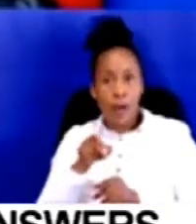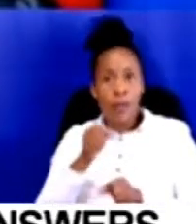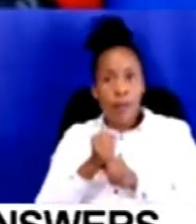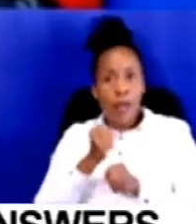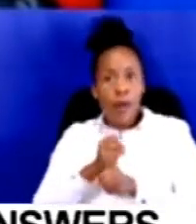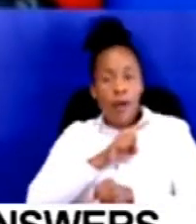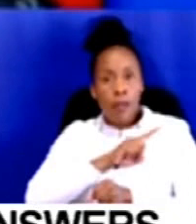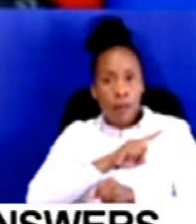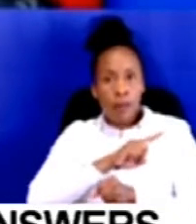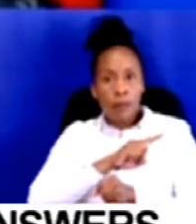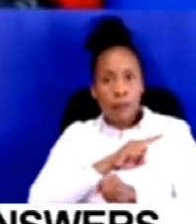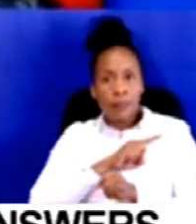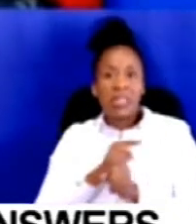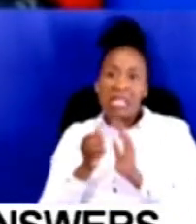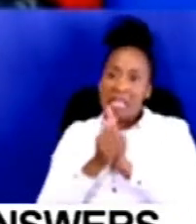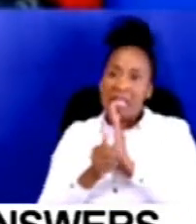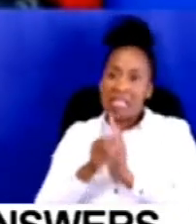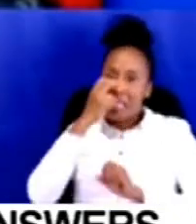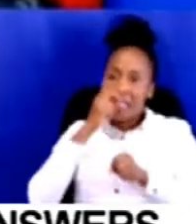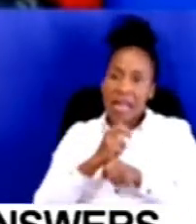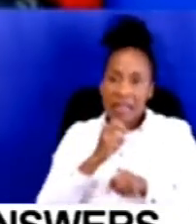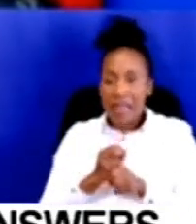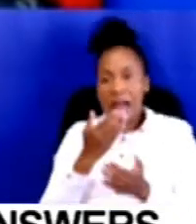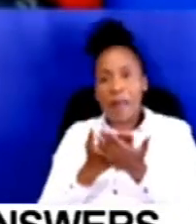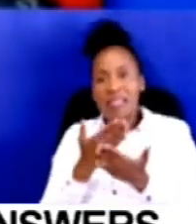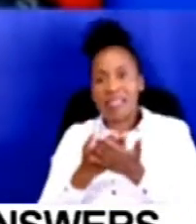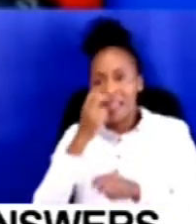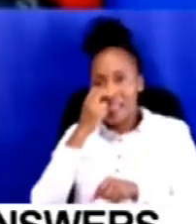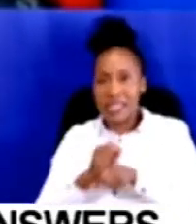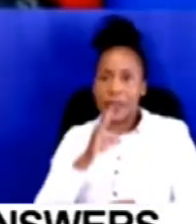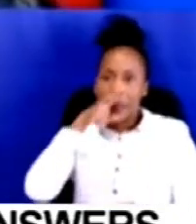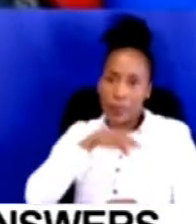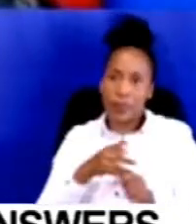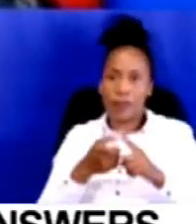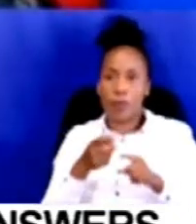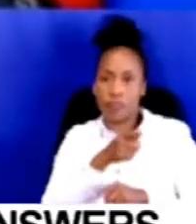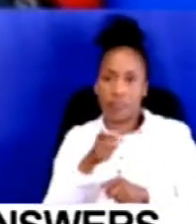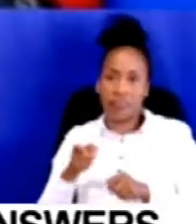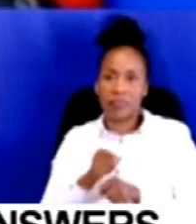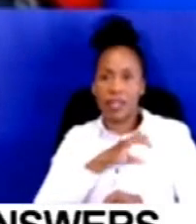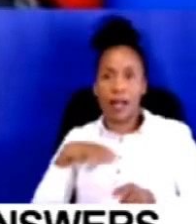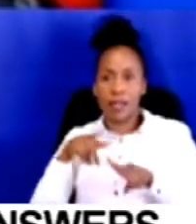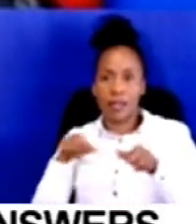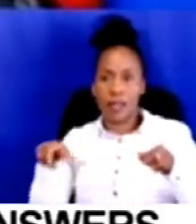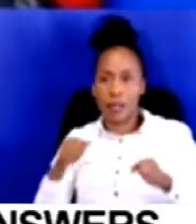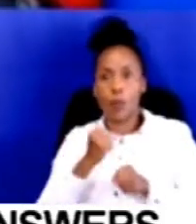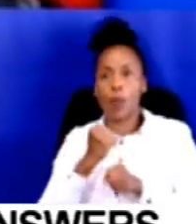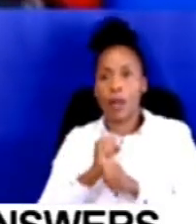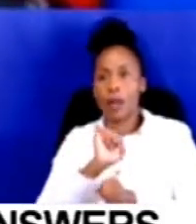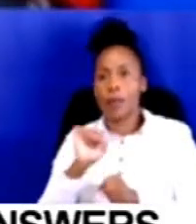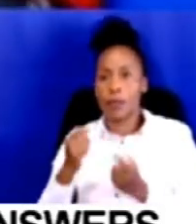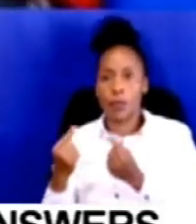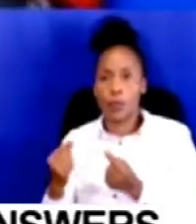the lack of necessary skills and capacity from these councillors to do their work. Thank you very